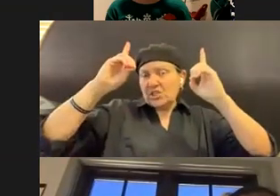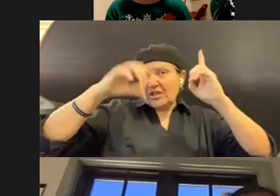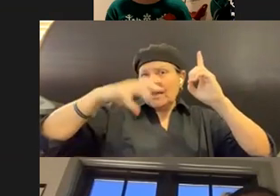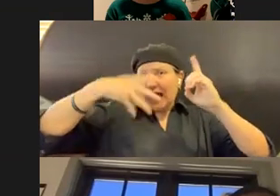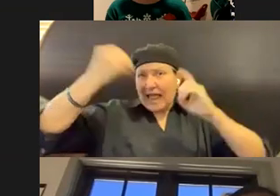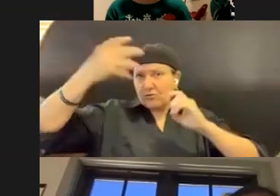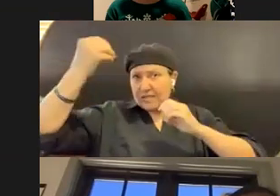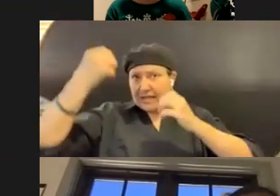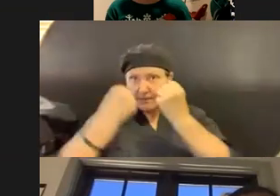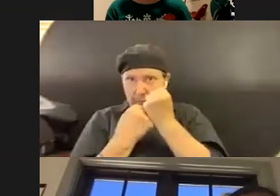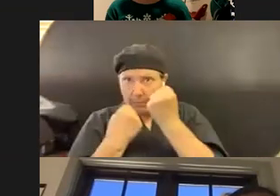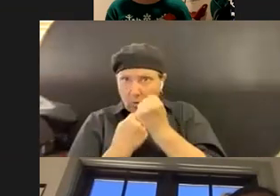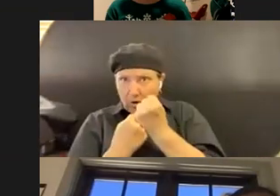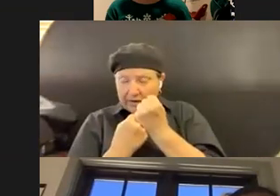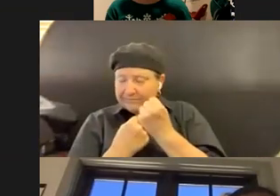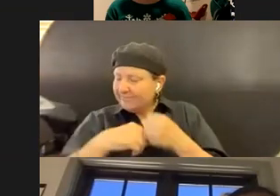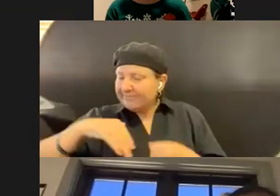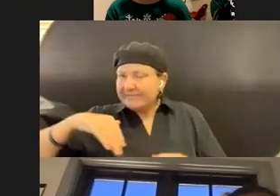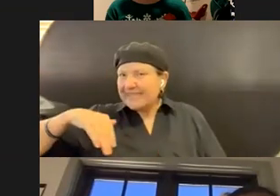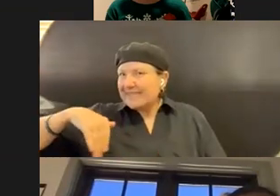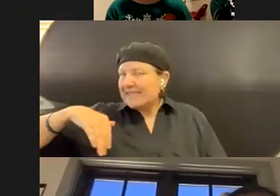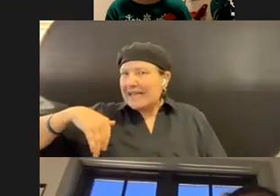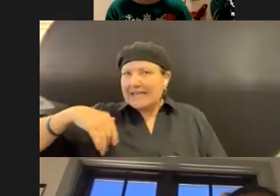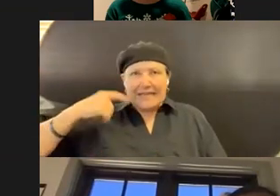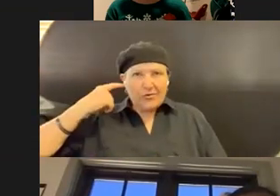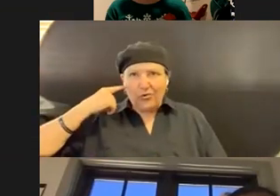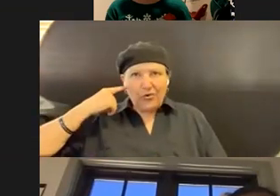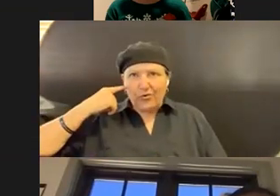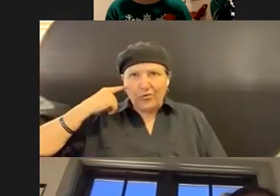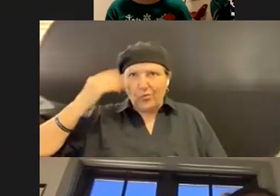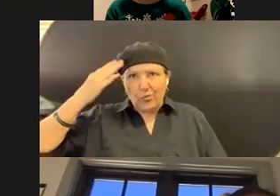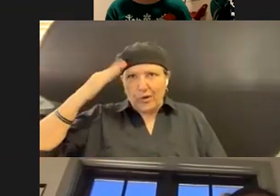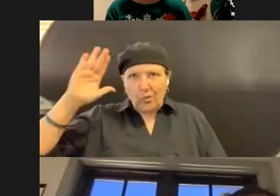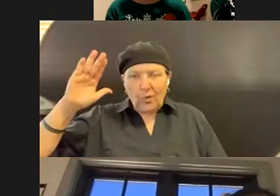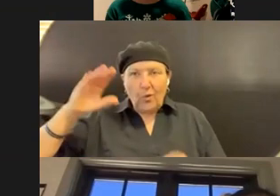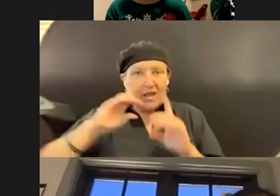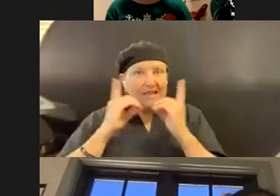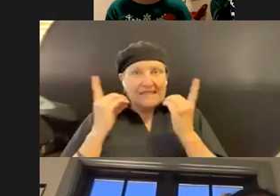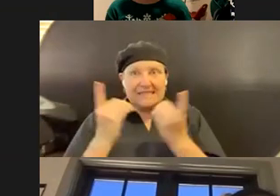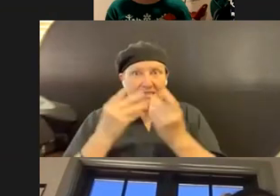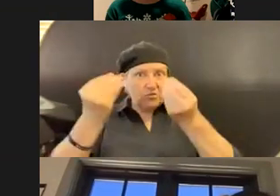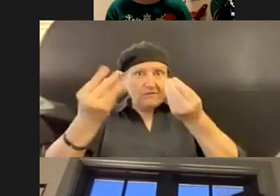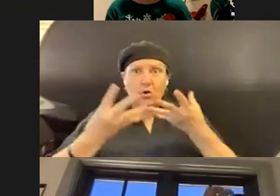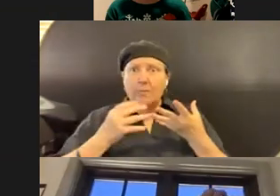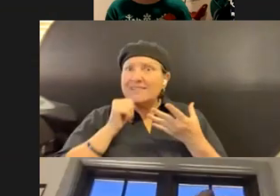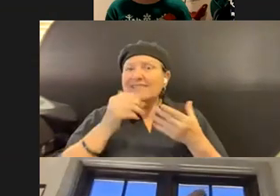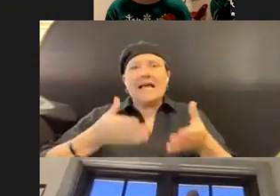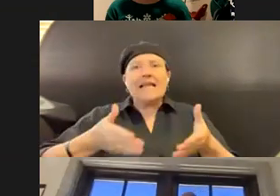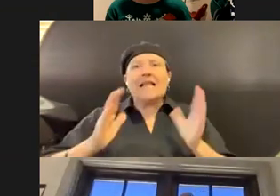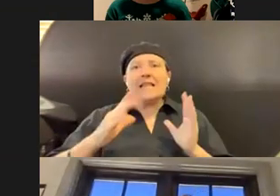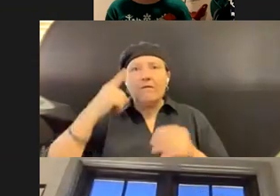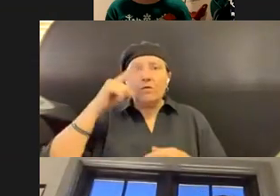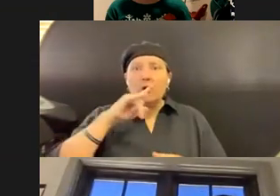received the green light on anything of that nature. What the district has told us is that we're not allowed to have children